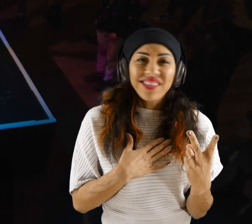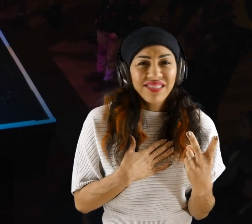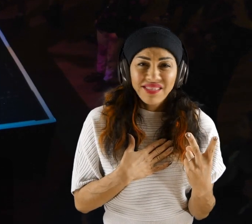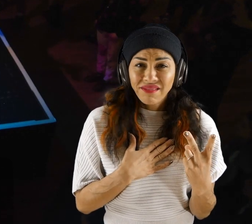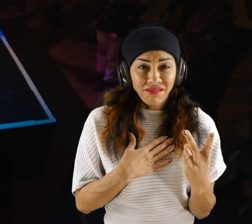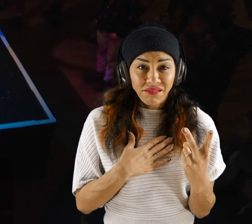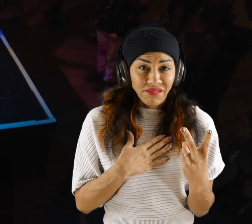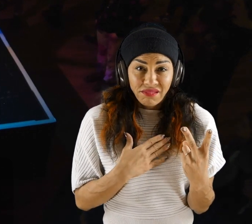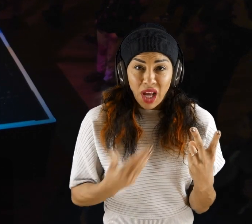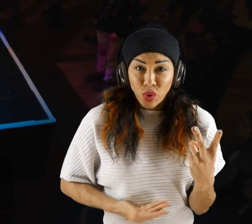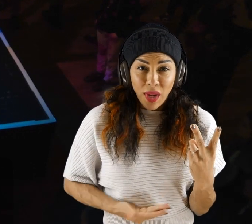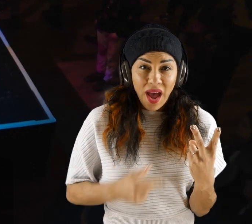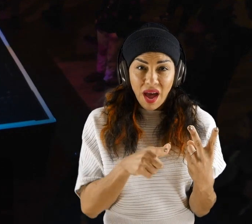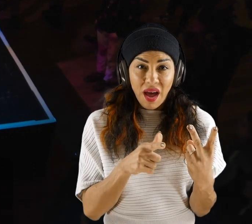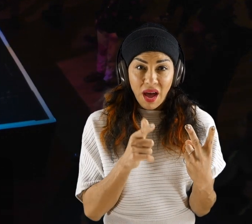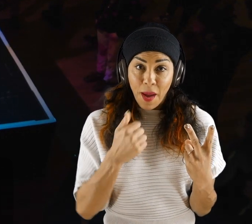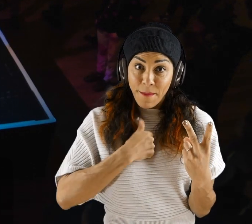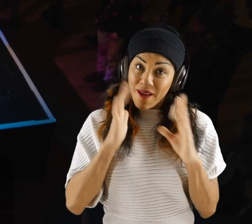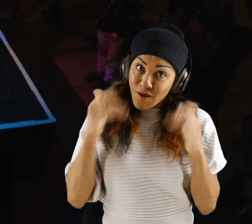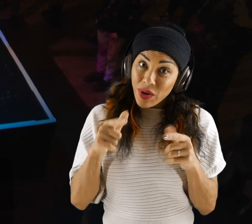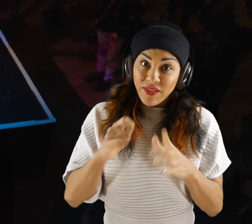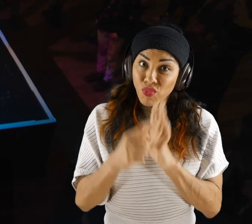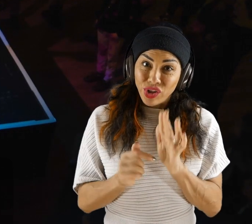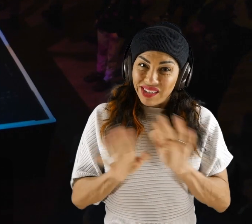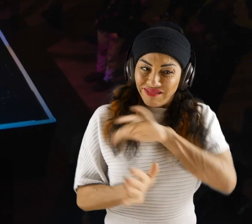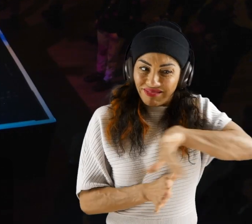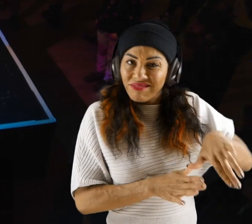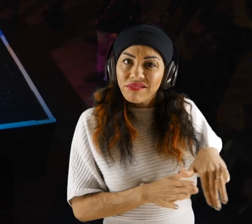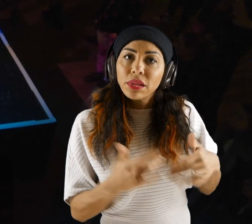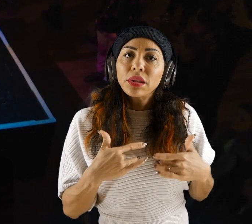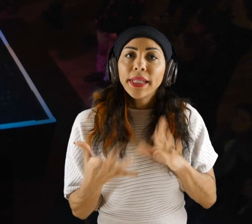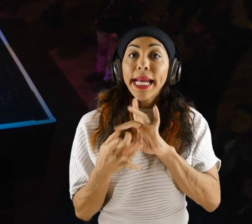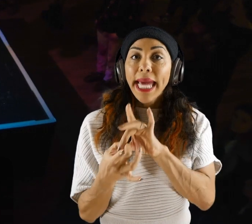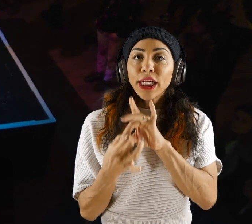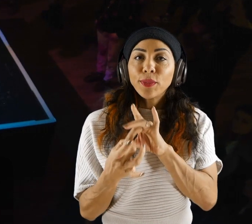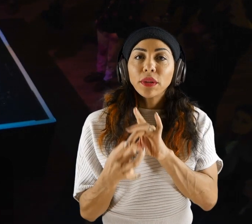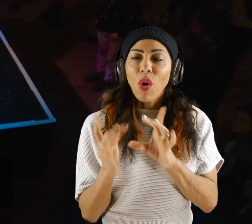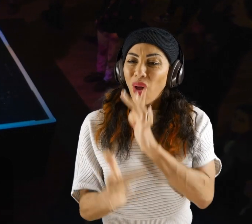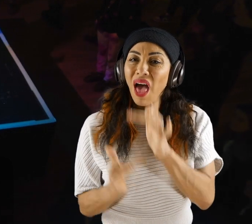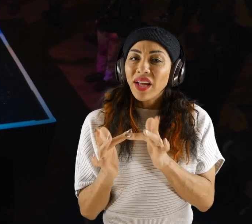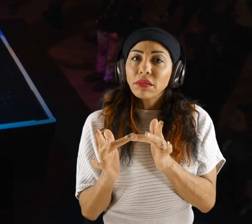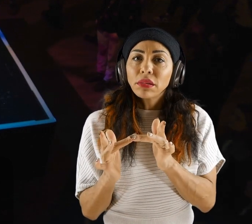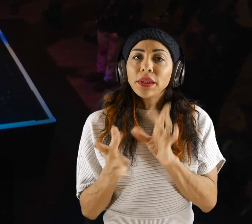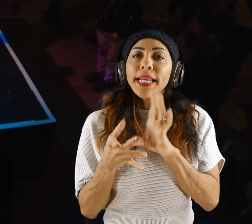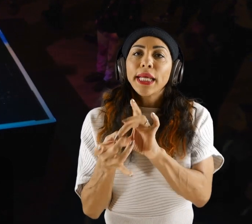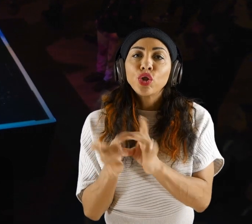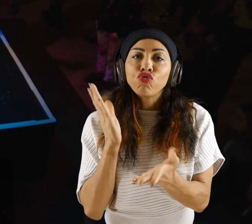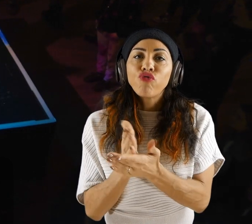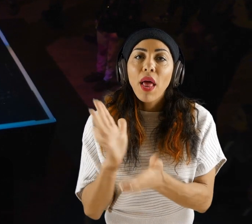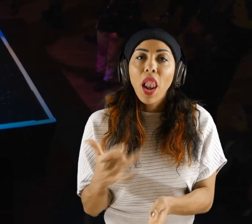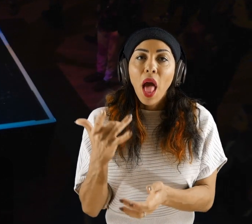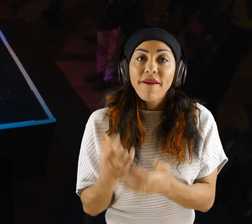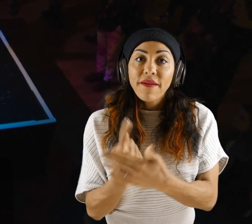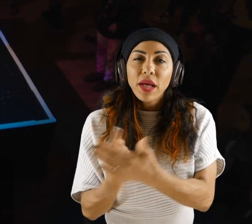And a lot of the actual engagement online is from the real life events. So a lot of the following has